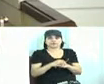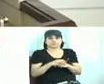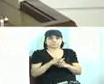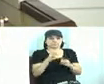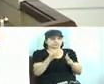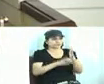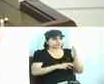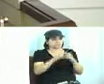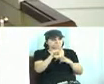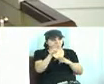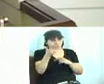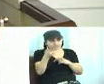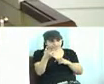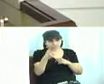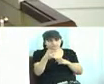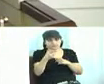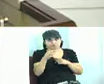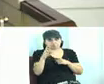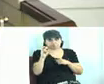Christ.